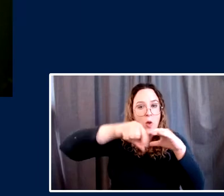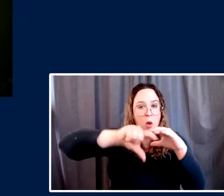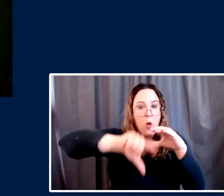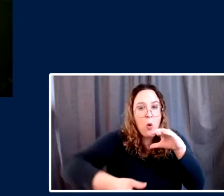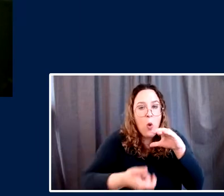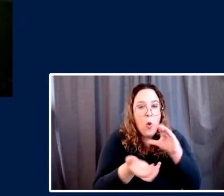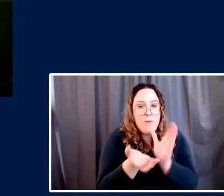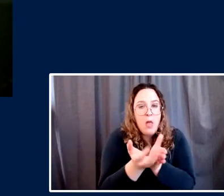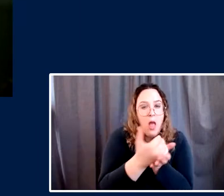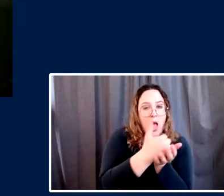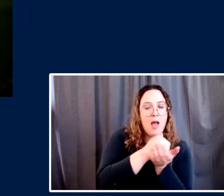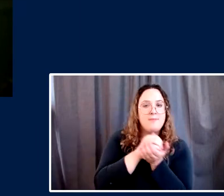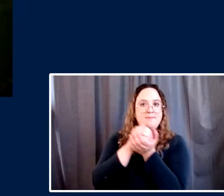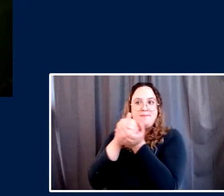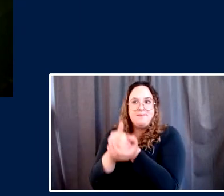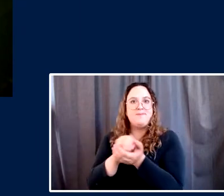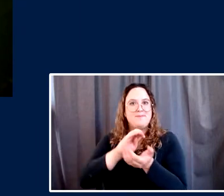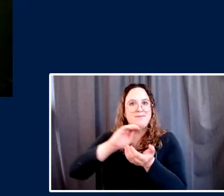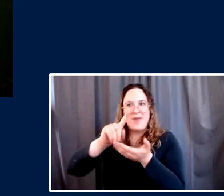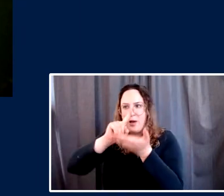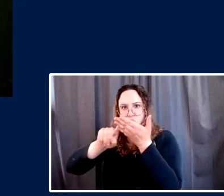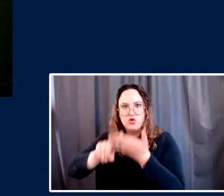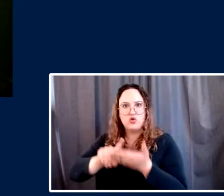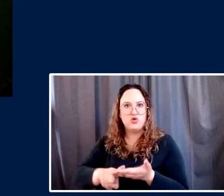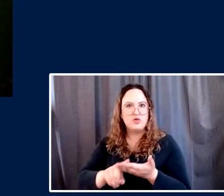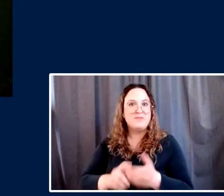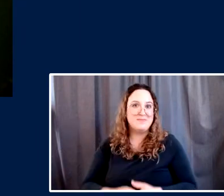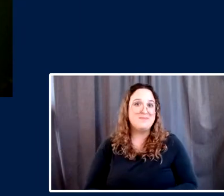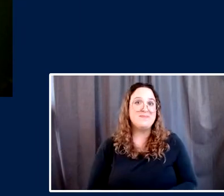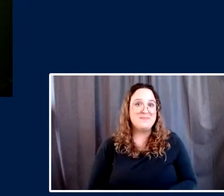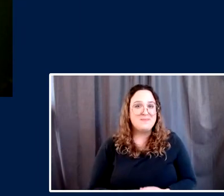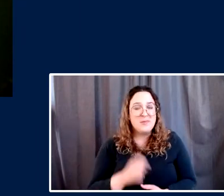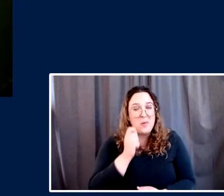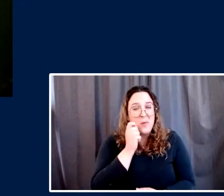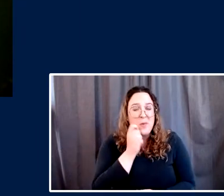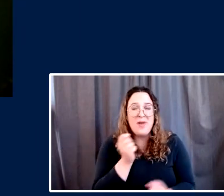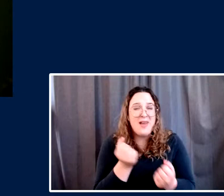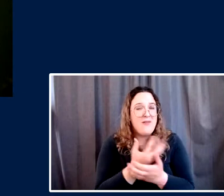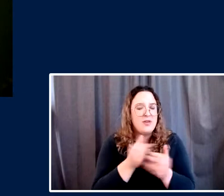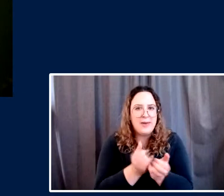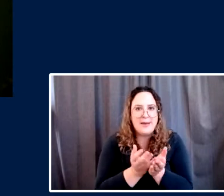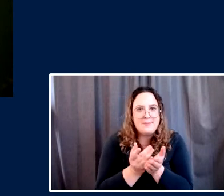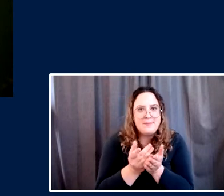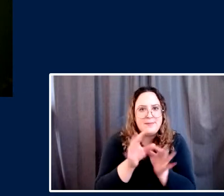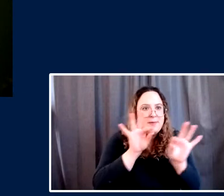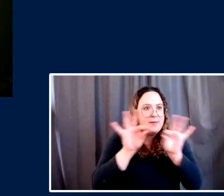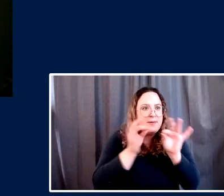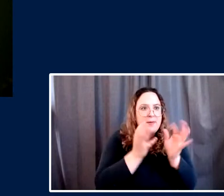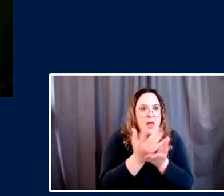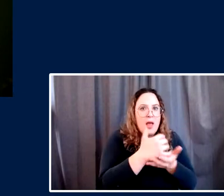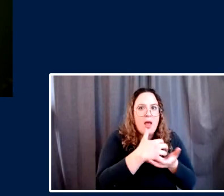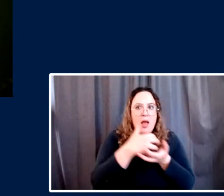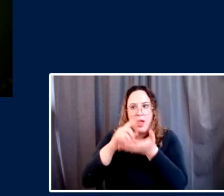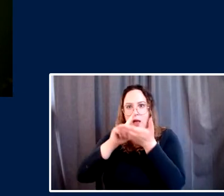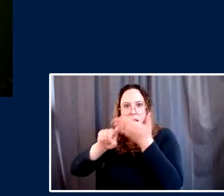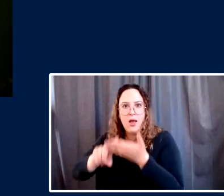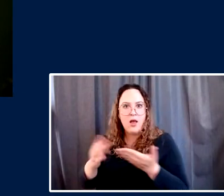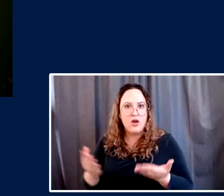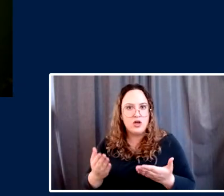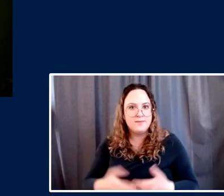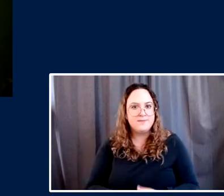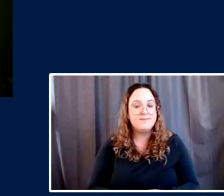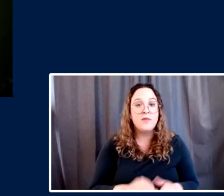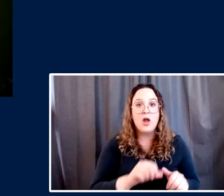then put on the vehicle and bring back. We also have a lot of specialized instruments that we use that